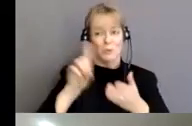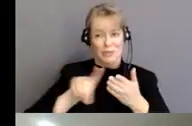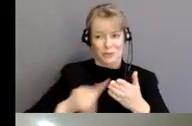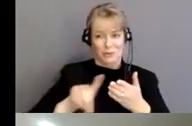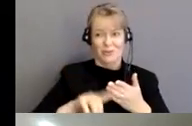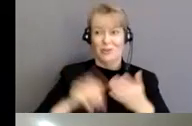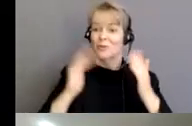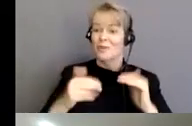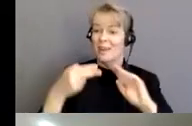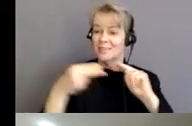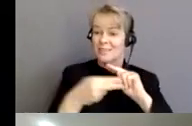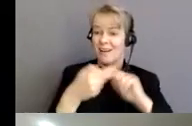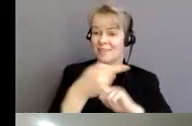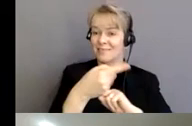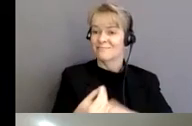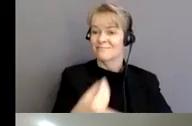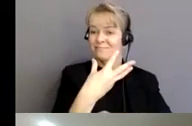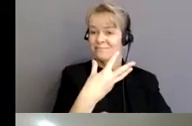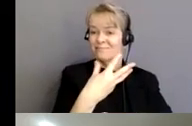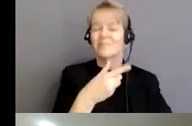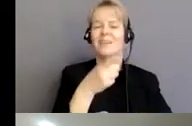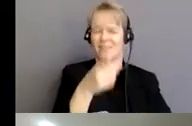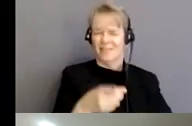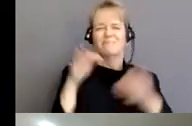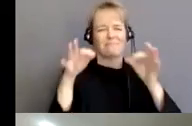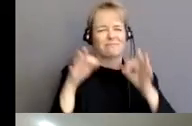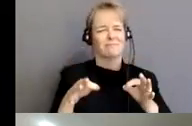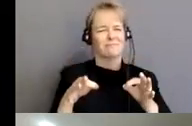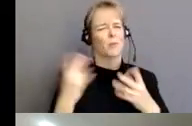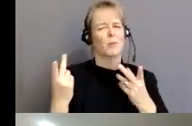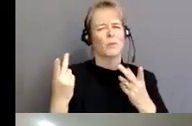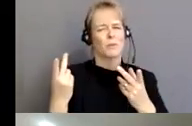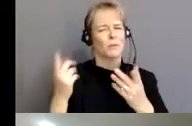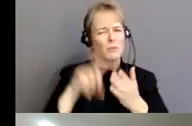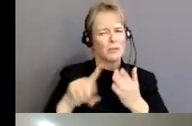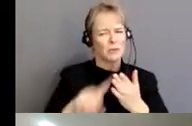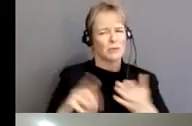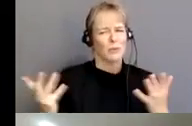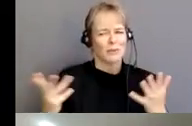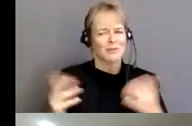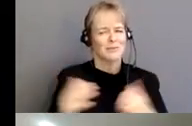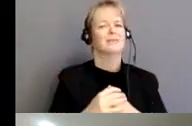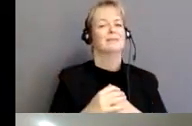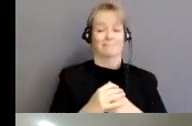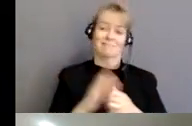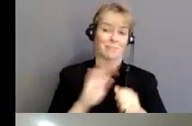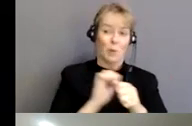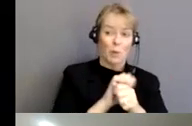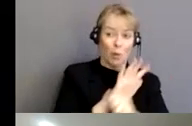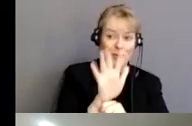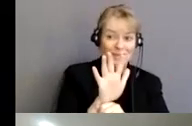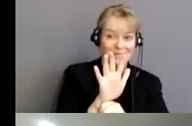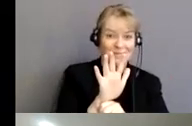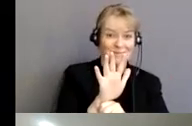slide, we'll talk about a little bit of what we're doing in research. COVID-19. We just completed some